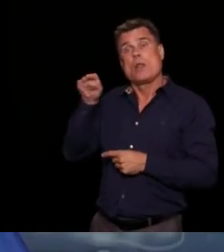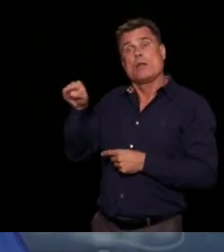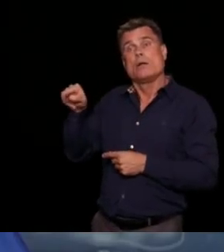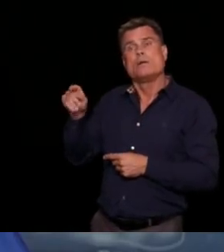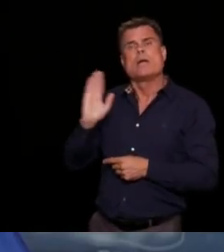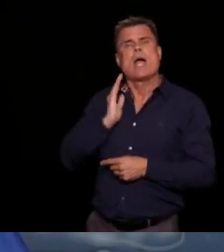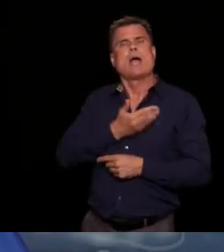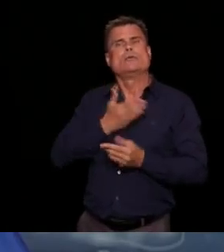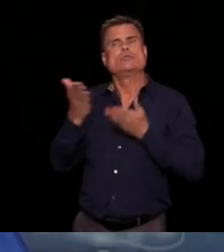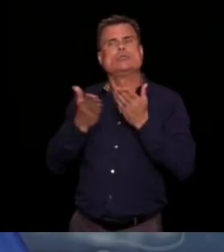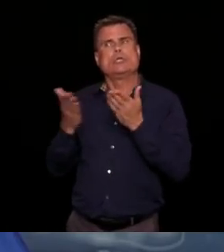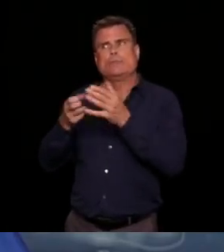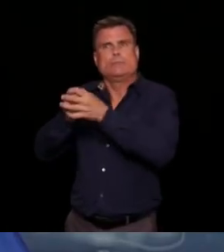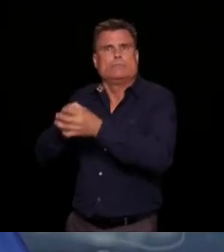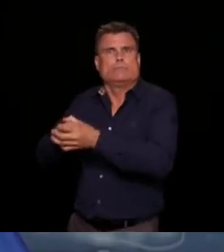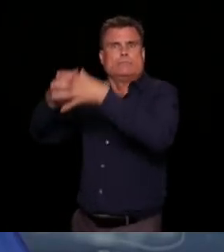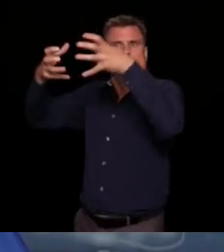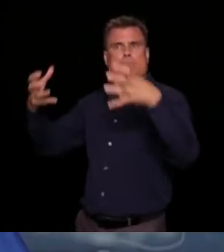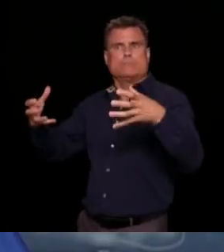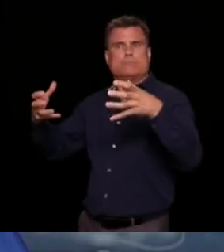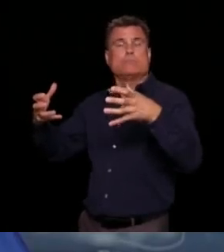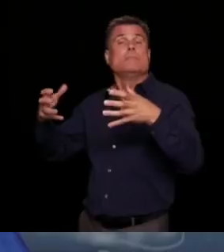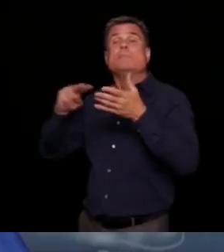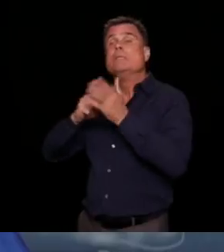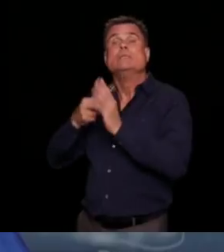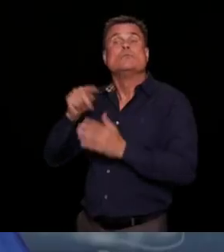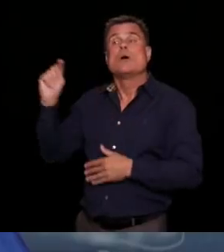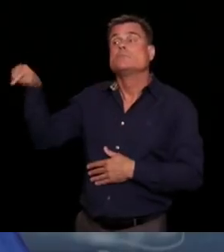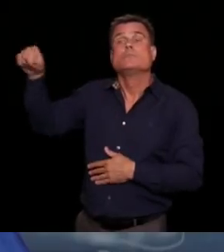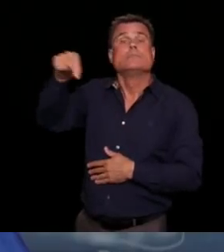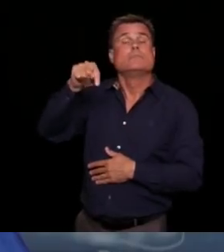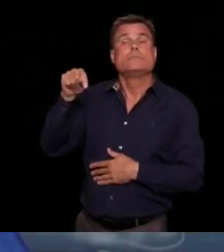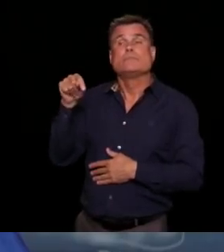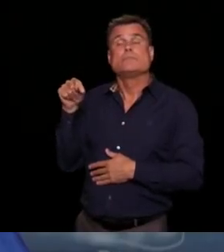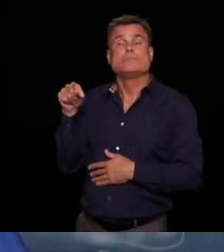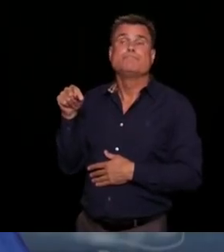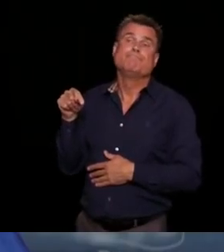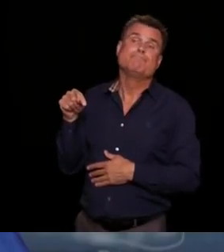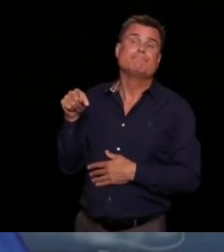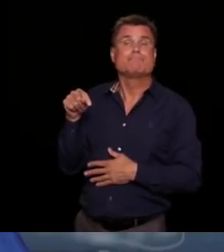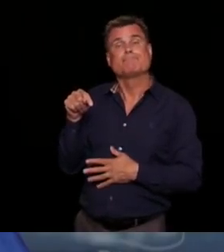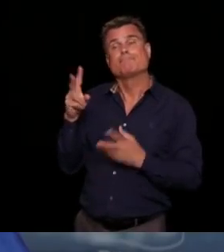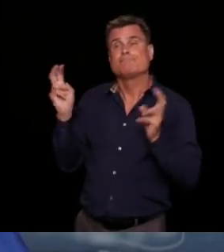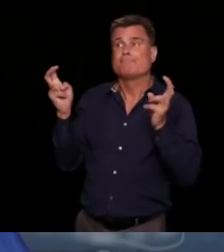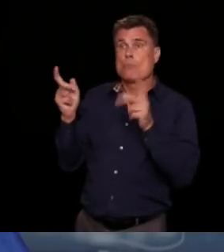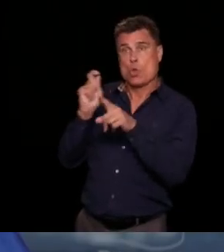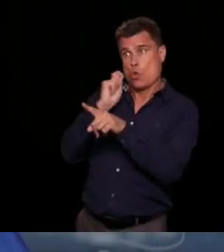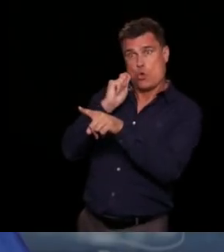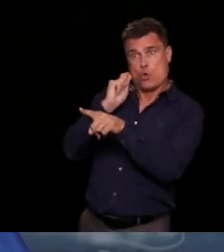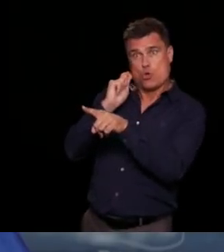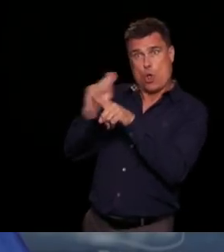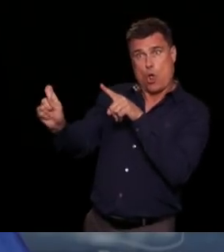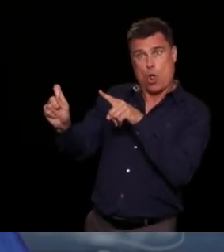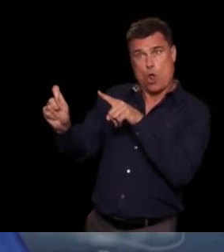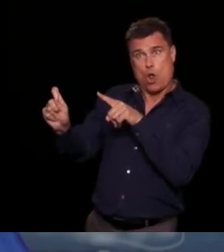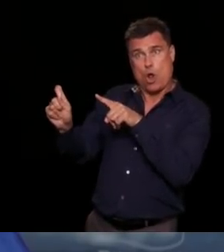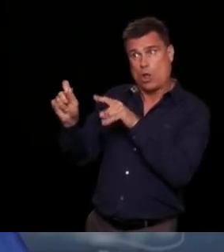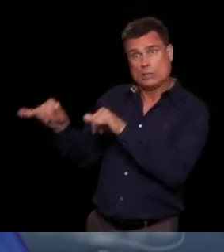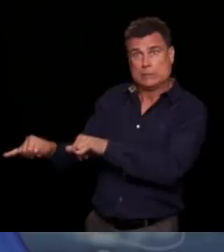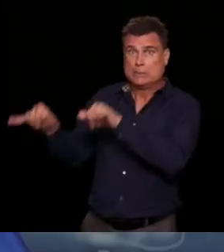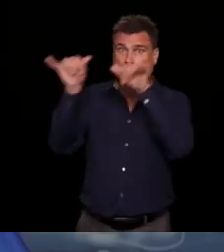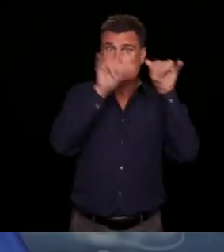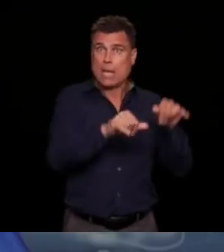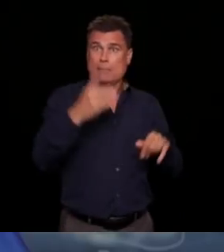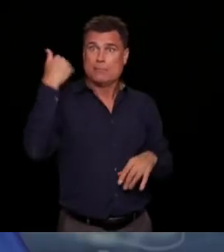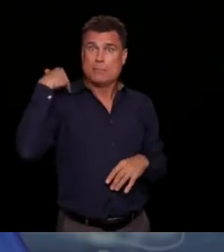is expanding. I wouldn't say that the number of calls is anything like at the height of the pandemic in March,